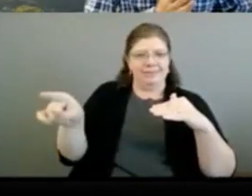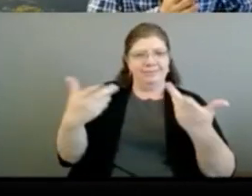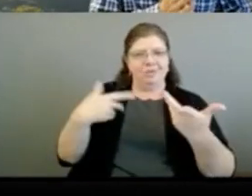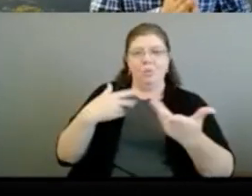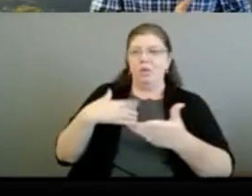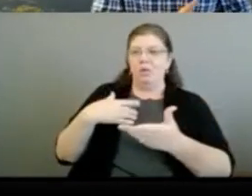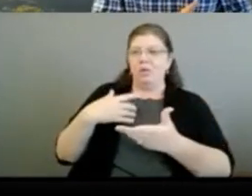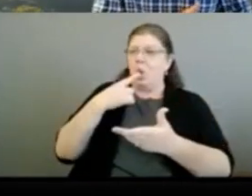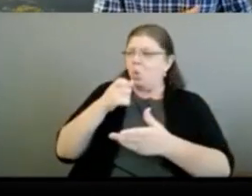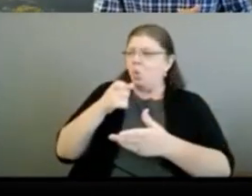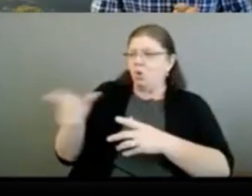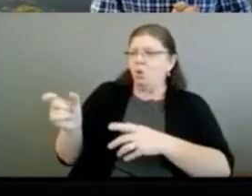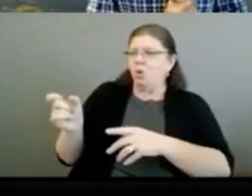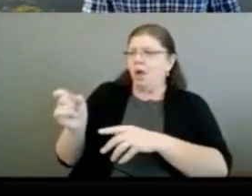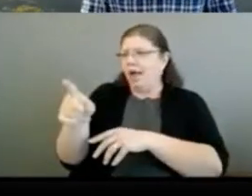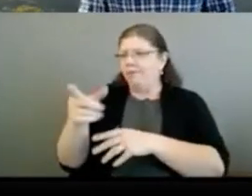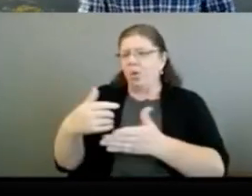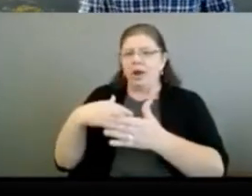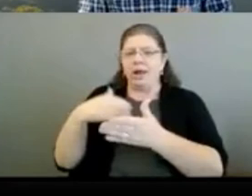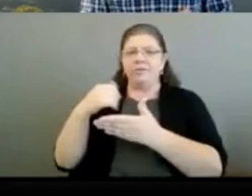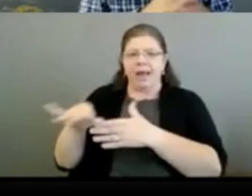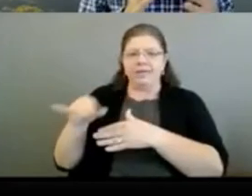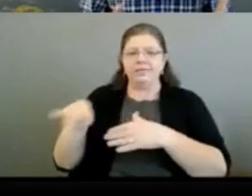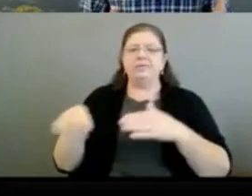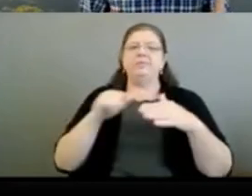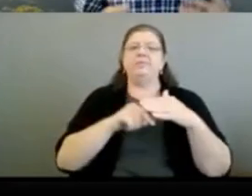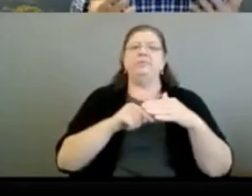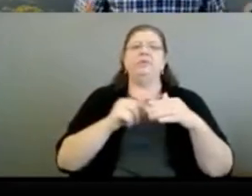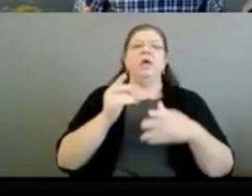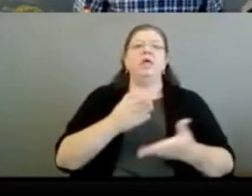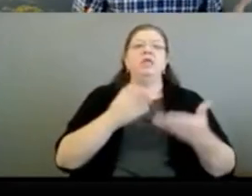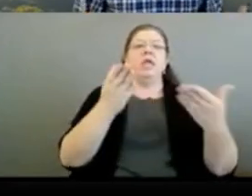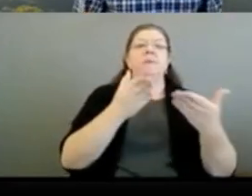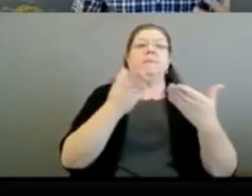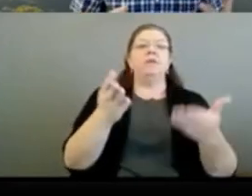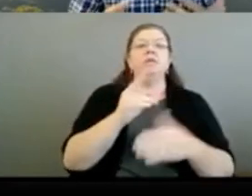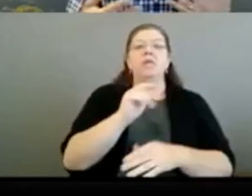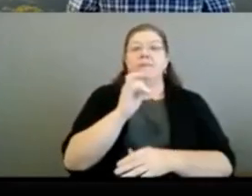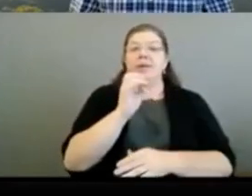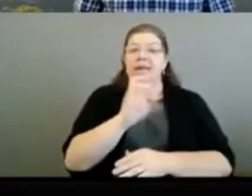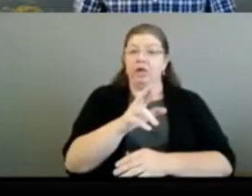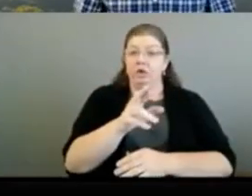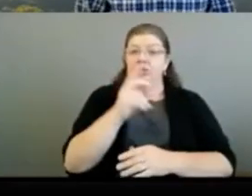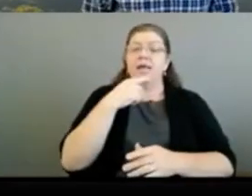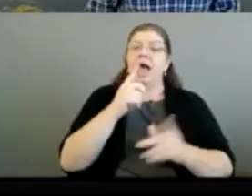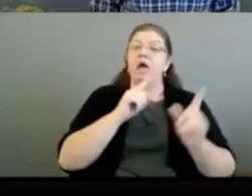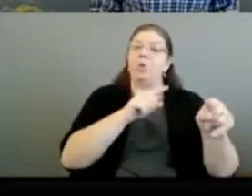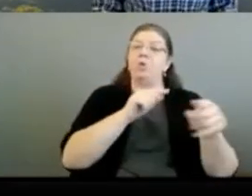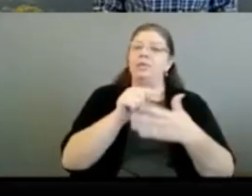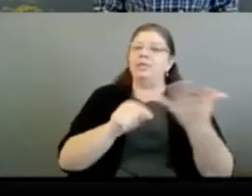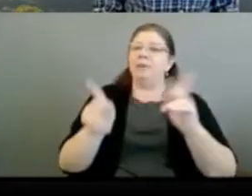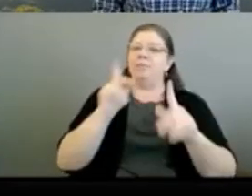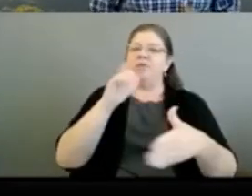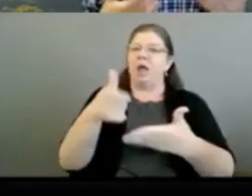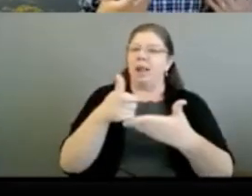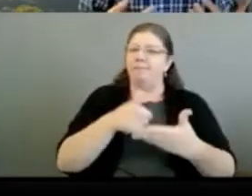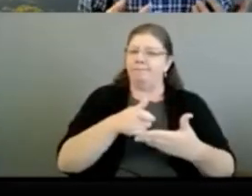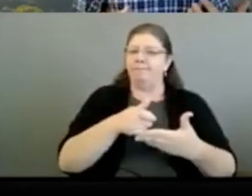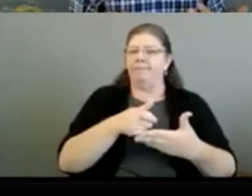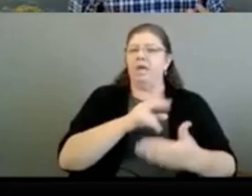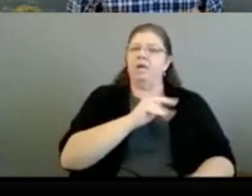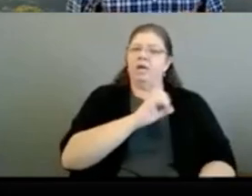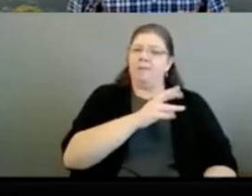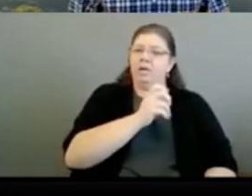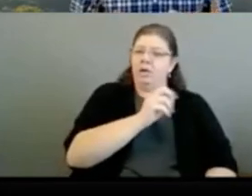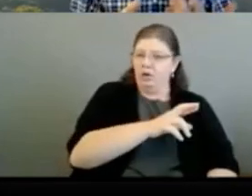for advice, for instance? Whereas the nominees refer to those that the nominator said, I go to these people for help. So one person